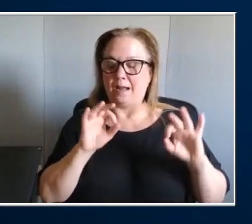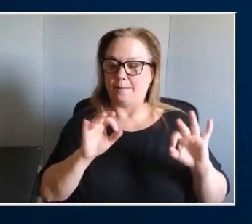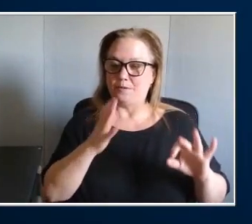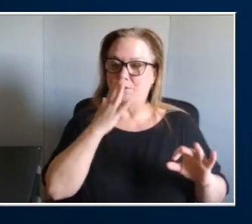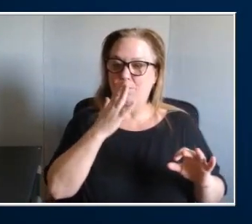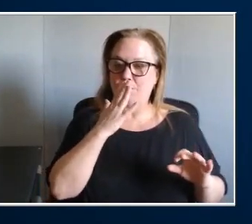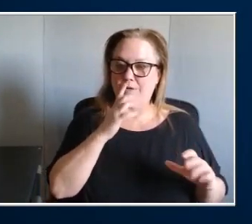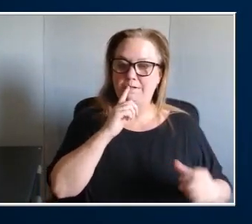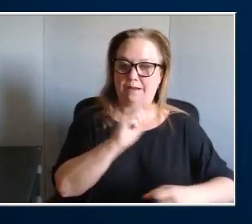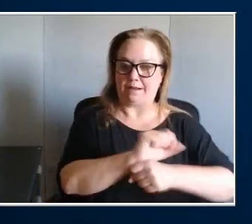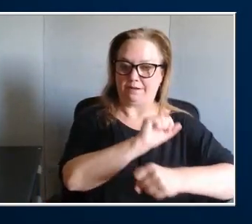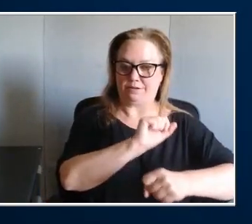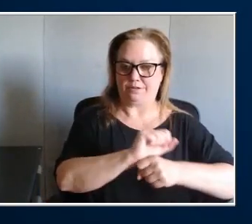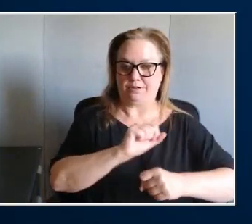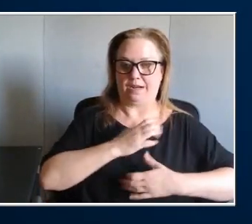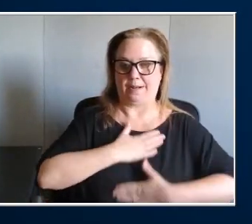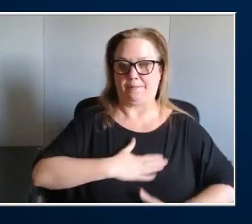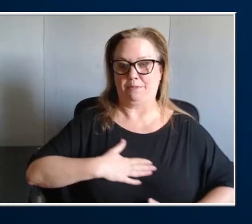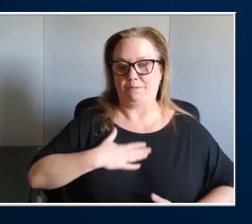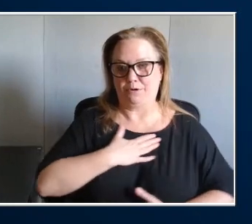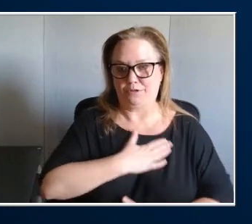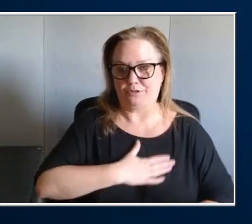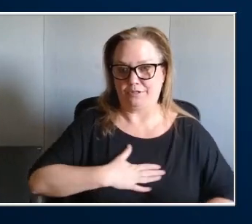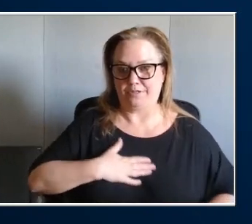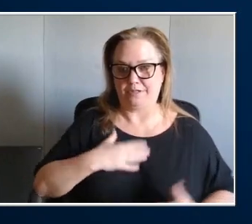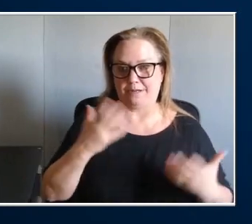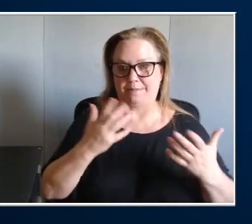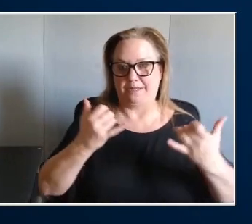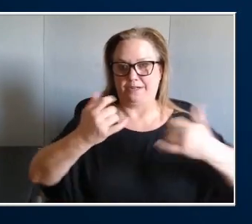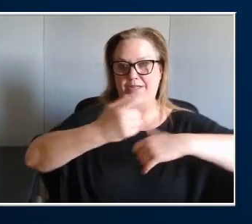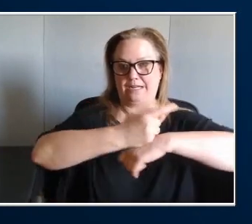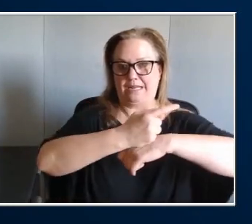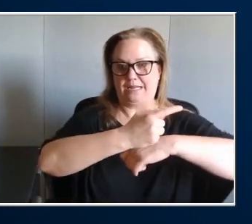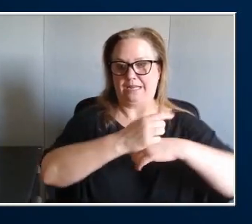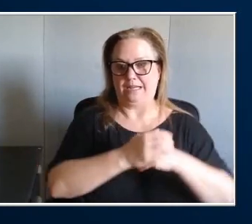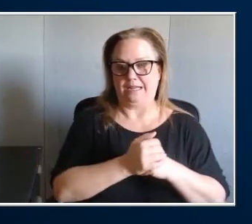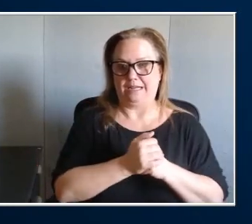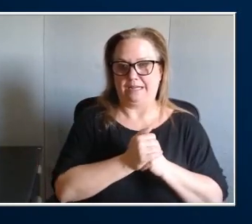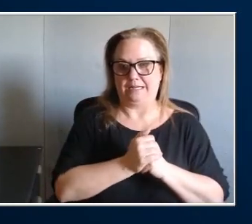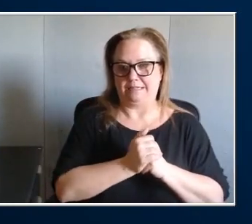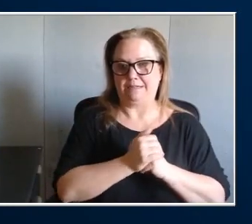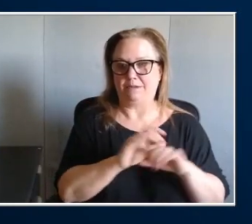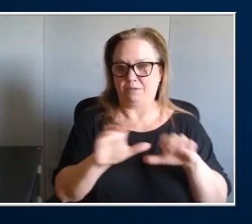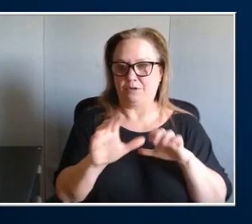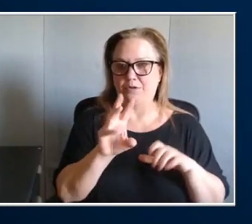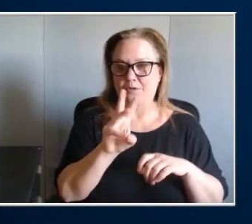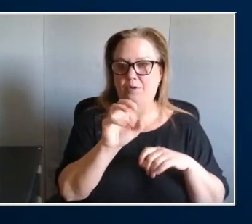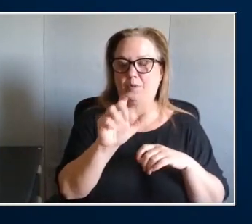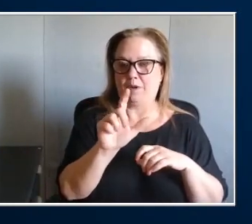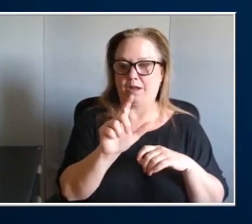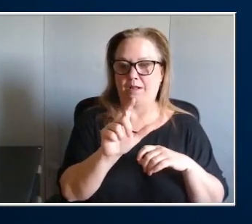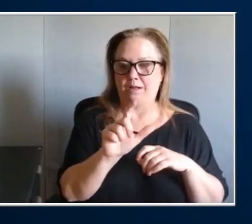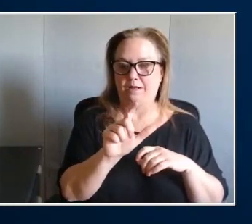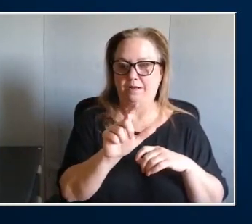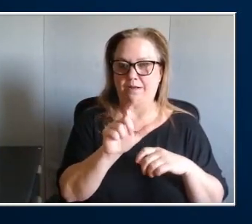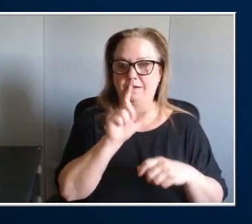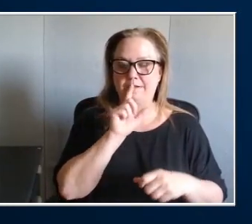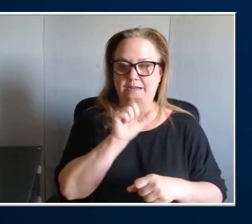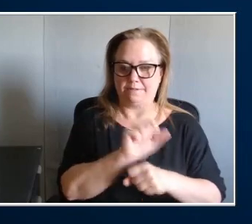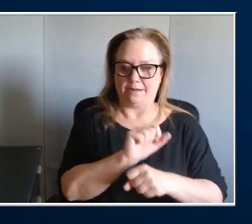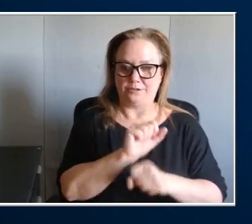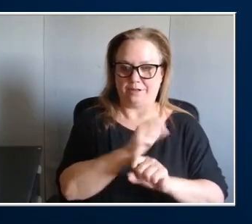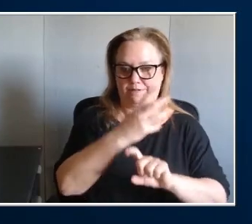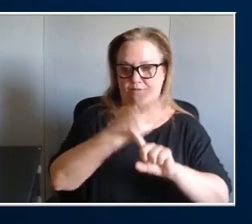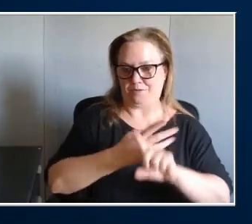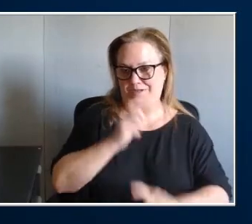well. I'm actually really appreciative to be here today. But we're doing really well, and he'll be actually